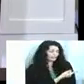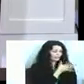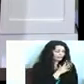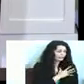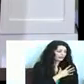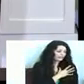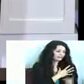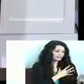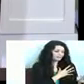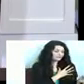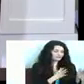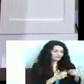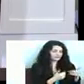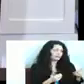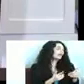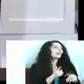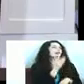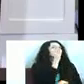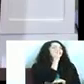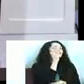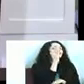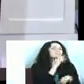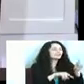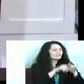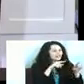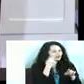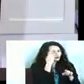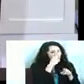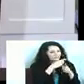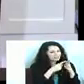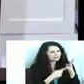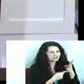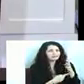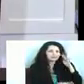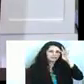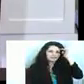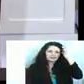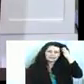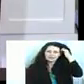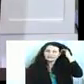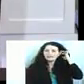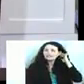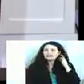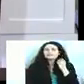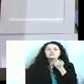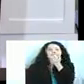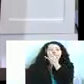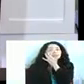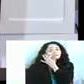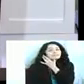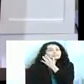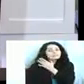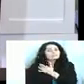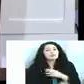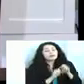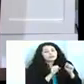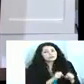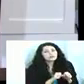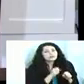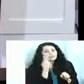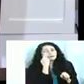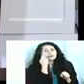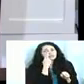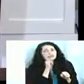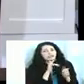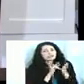day. There were many layers to this particular scripture. In fact, there could have been reason for Jesus to have been